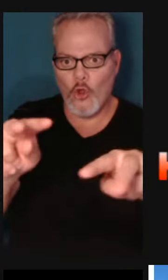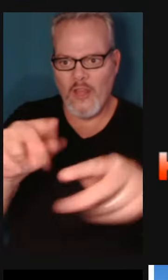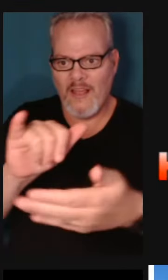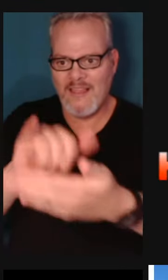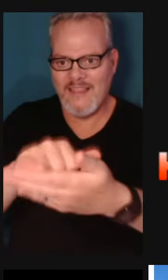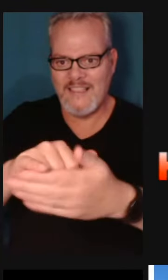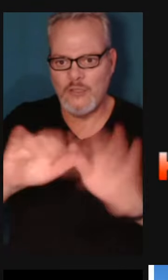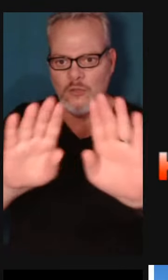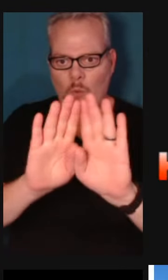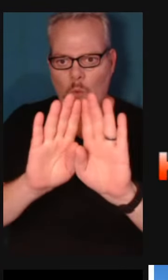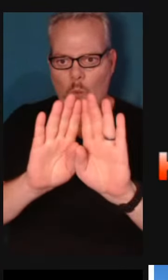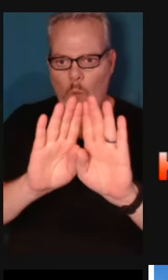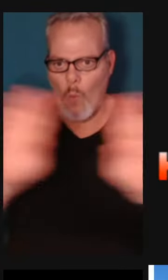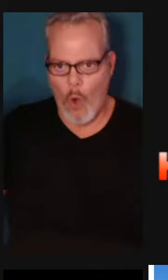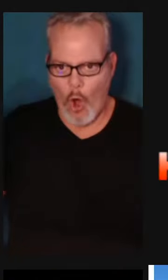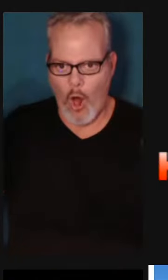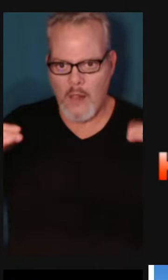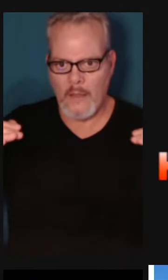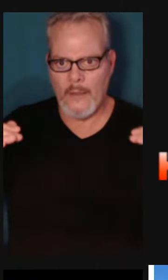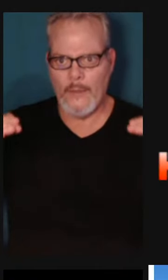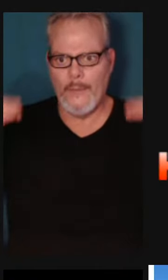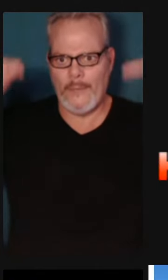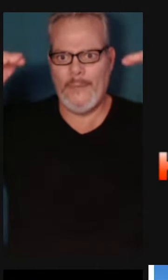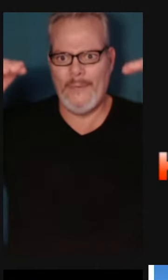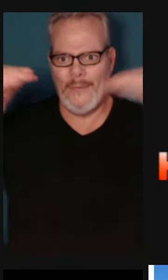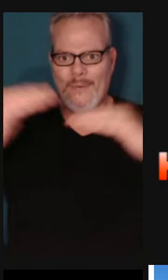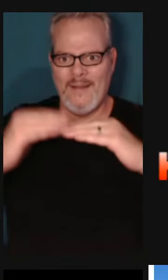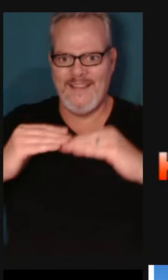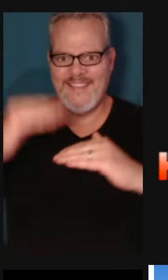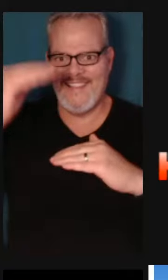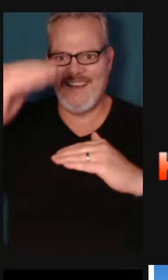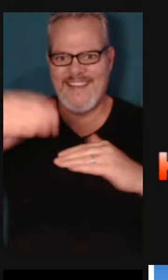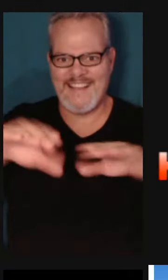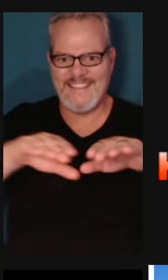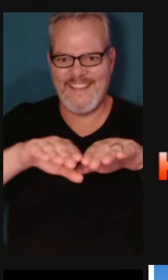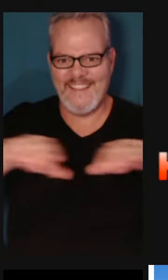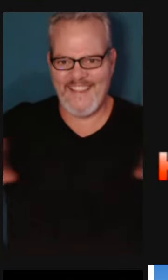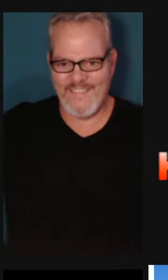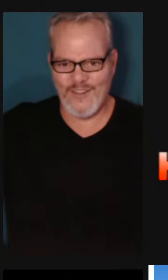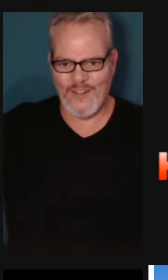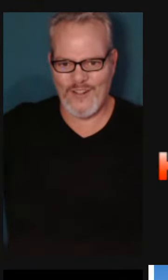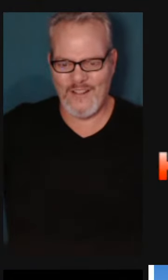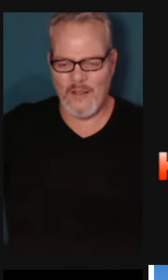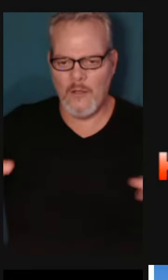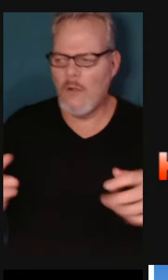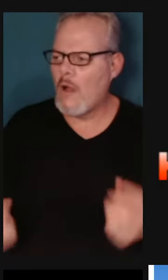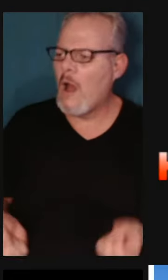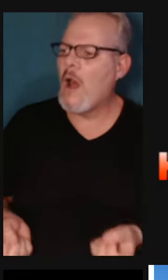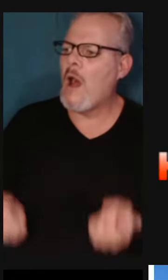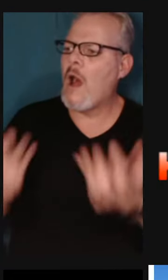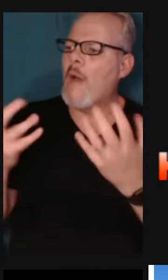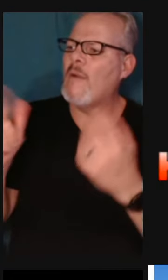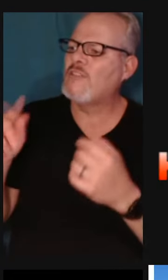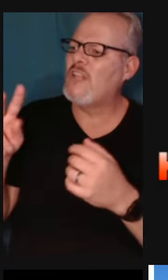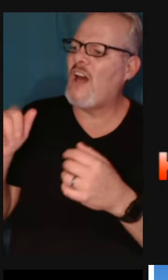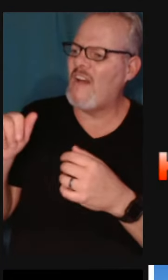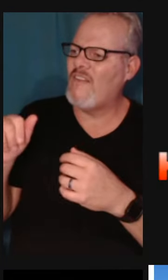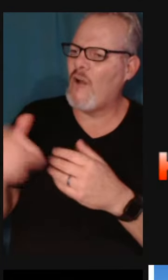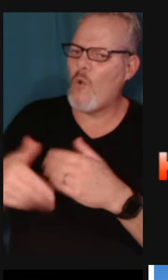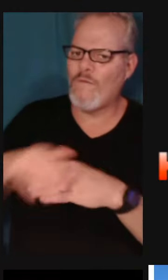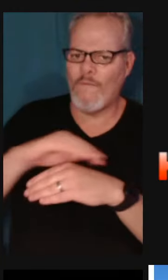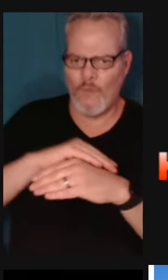wall to the next level of the crater floor there. People are asking how much lava has got to fill a crater to overflow to